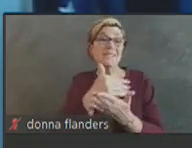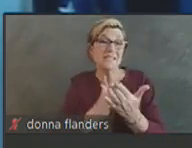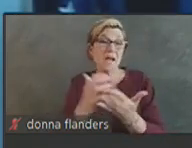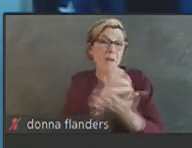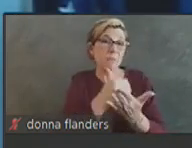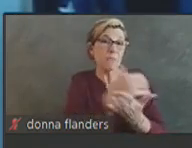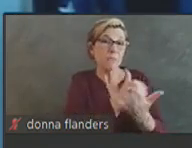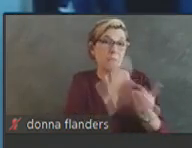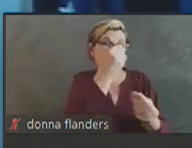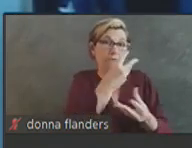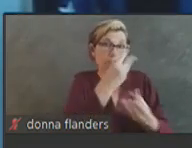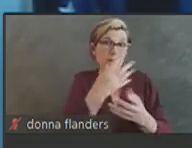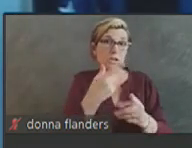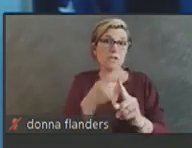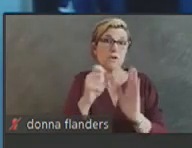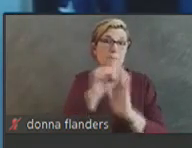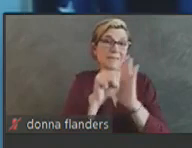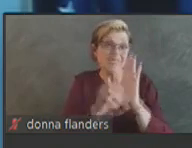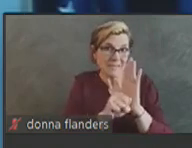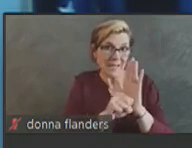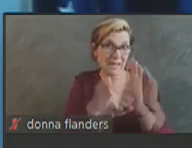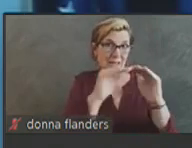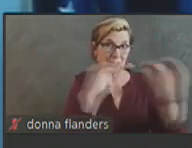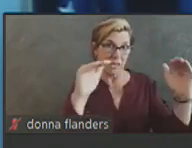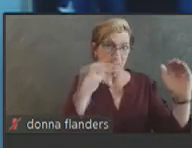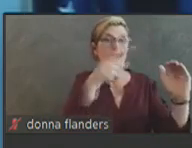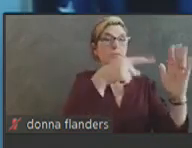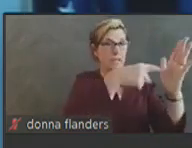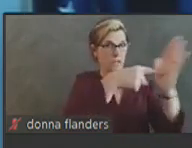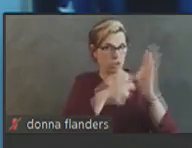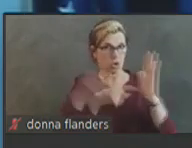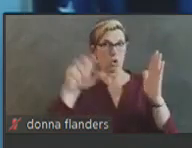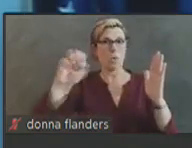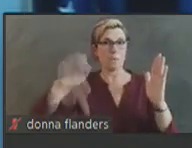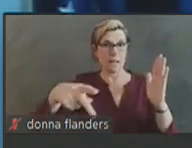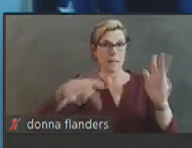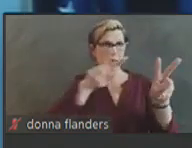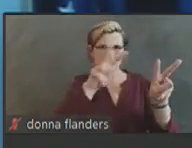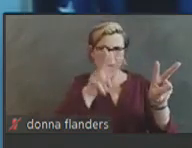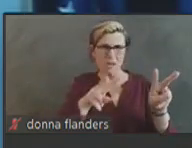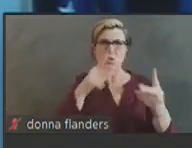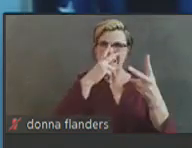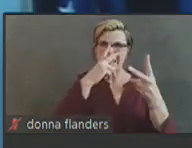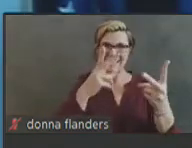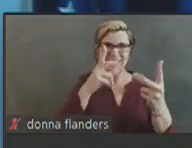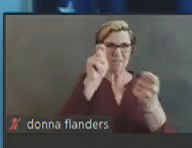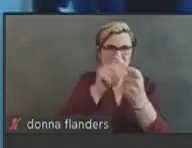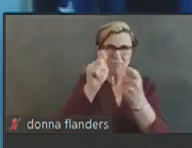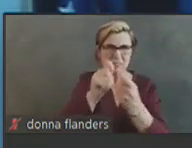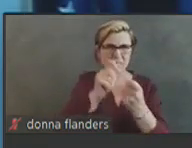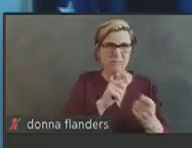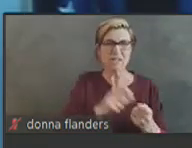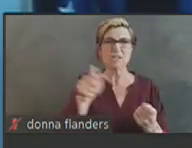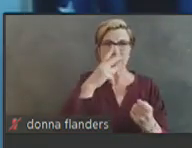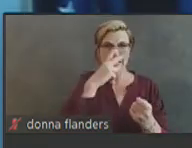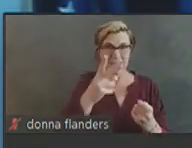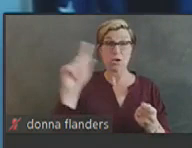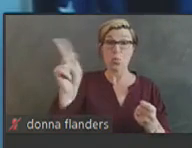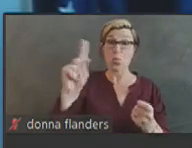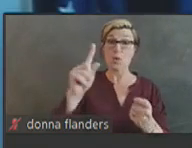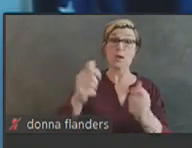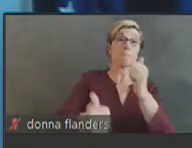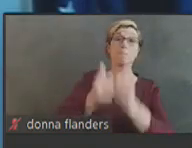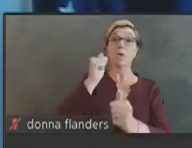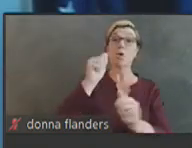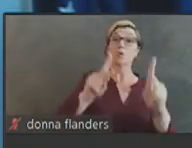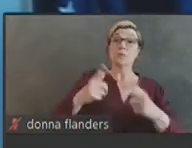by the State Department of Health showed that there is some disproportionality in terms of African-American. But one